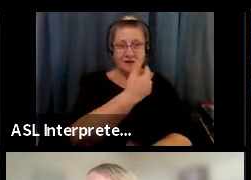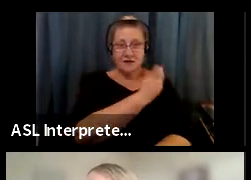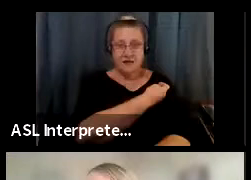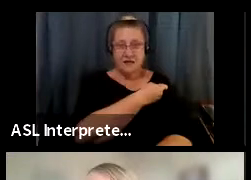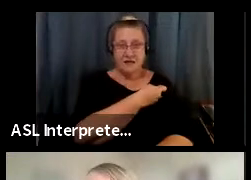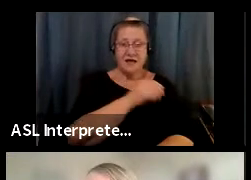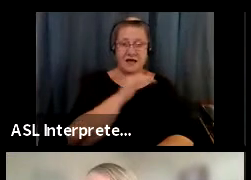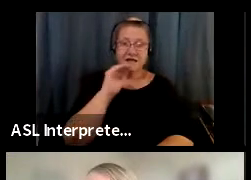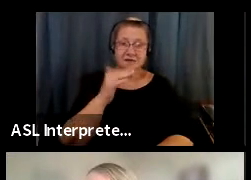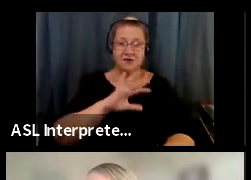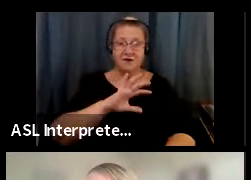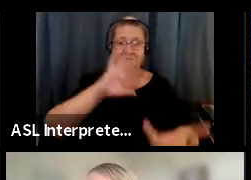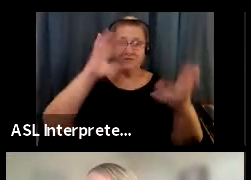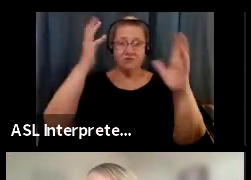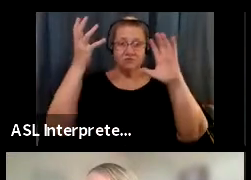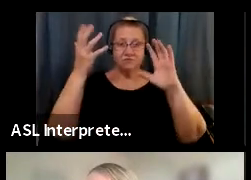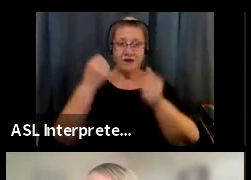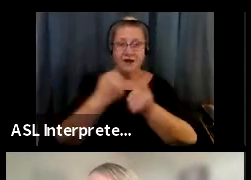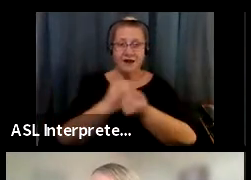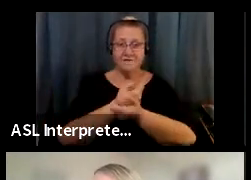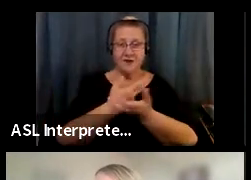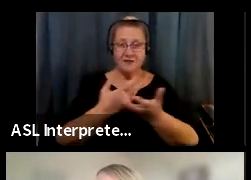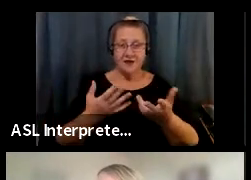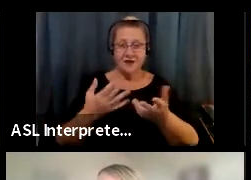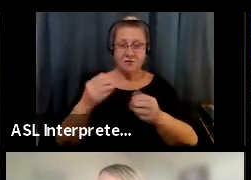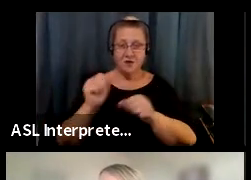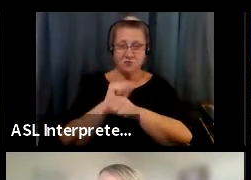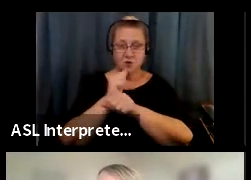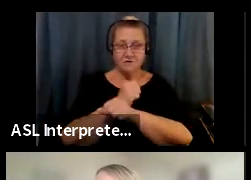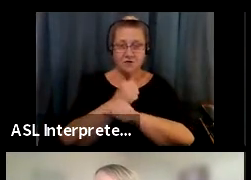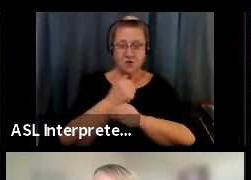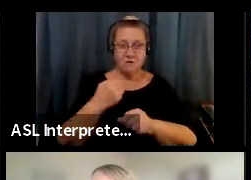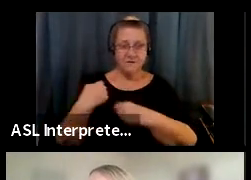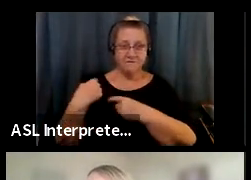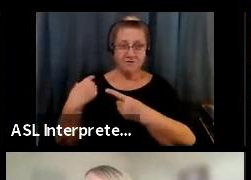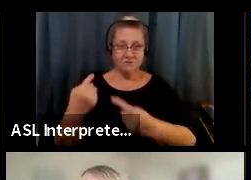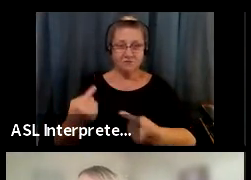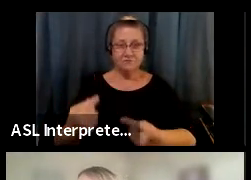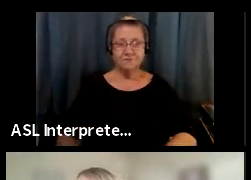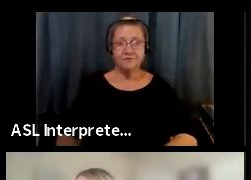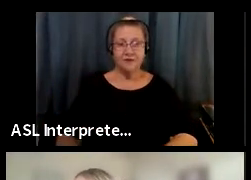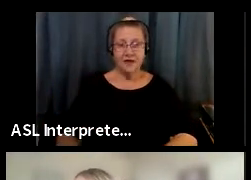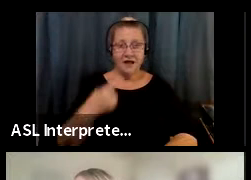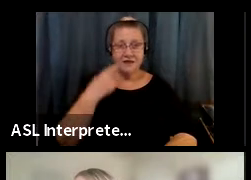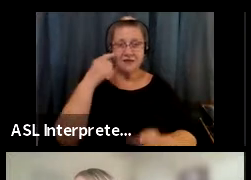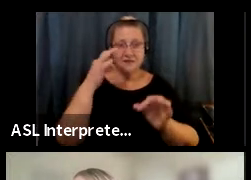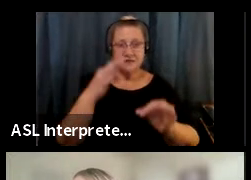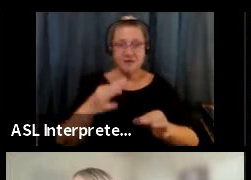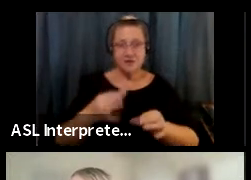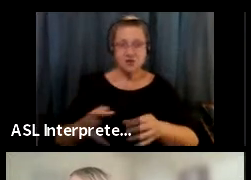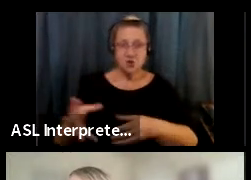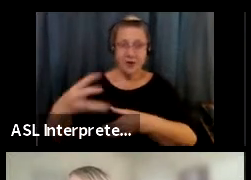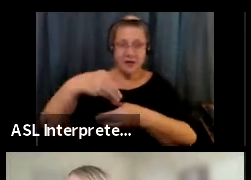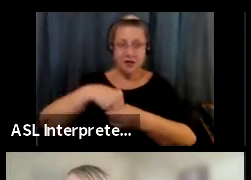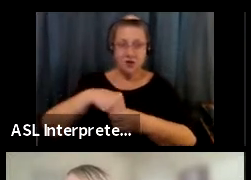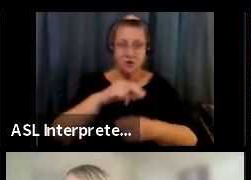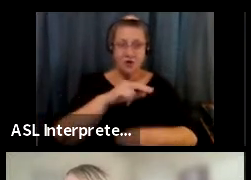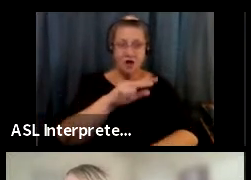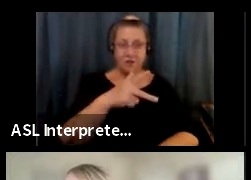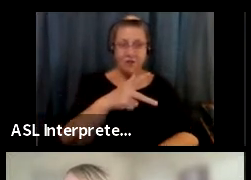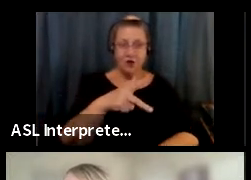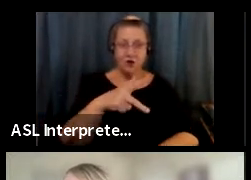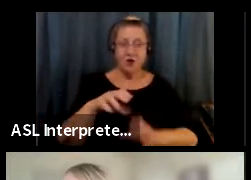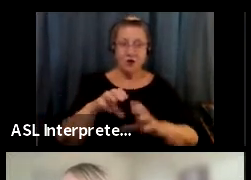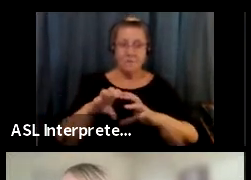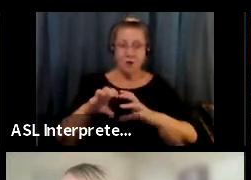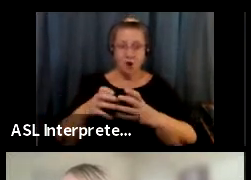overturn the equity framework that we all had been working toward. And later on, the decision to retain a third-party administrator that also introduced a lot